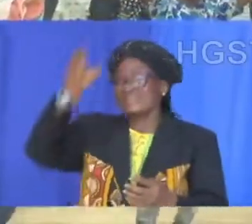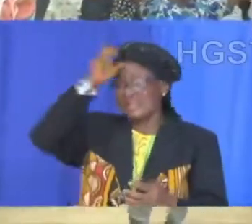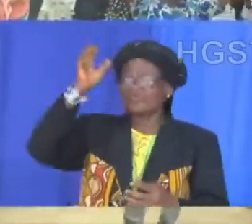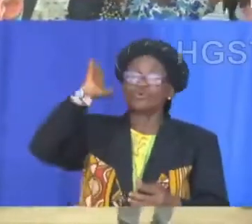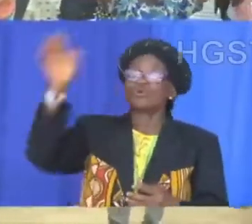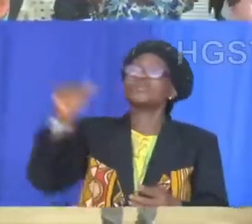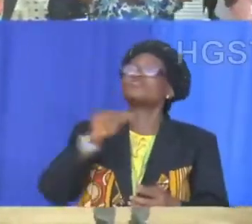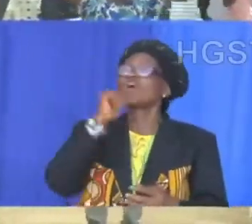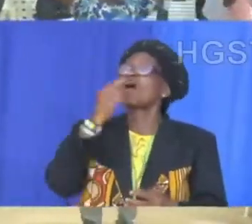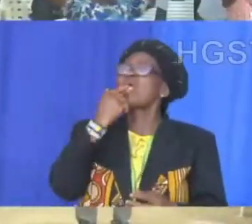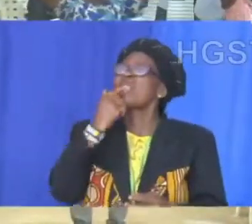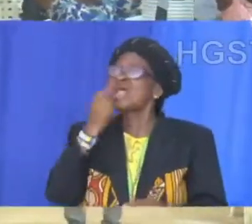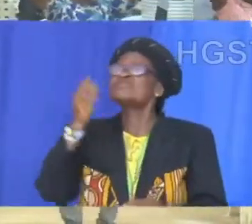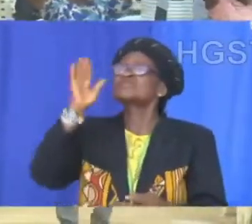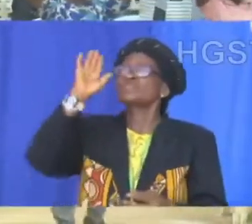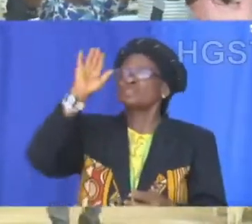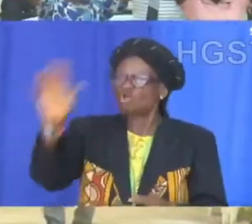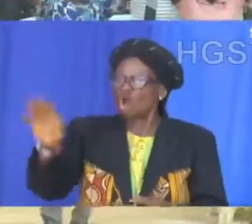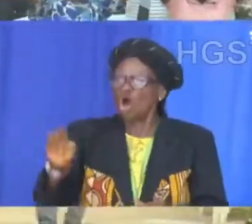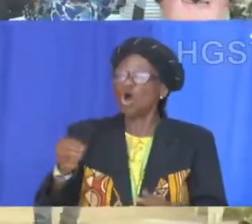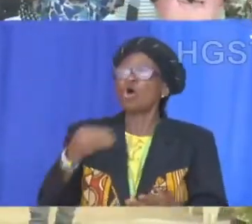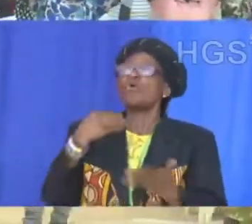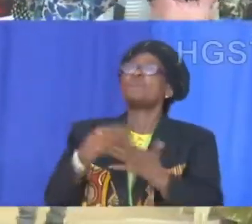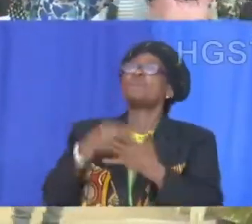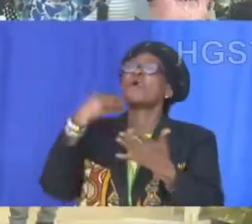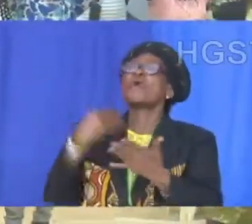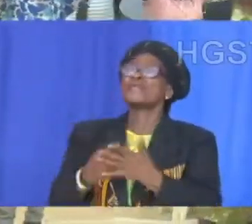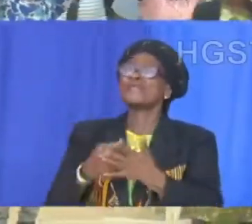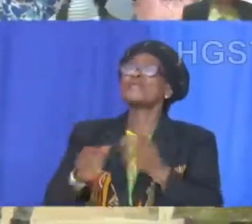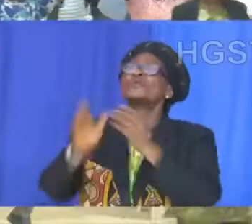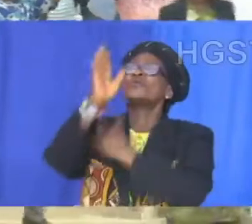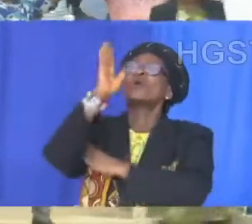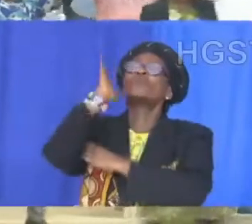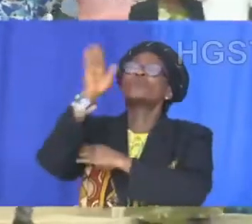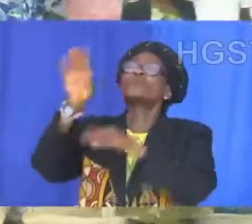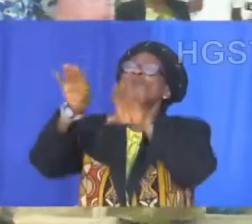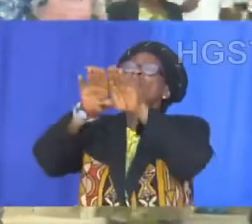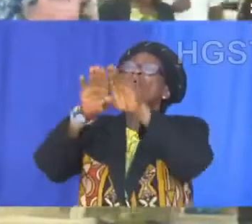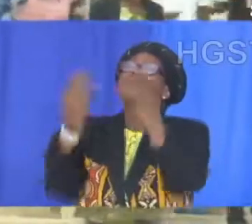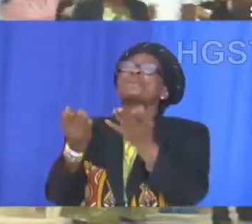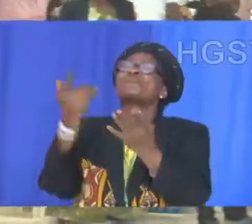And God will open the windows of heaven wide over you.